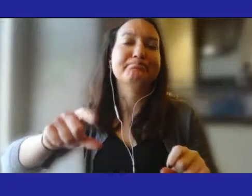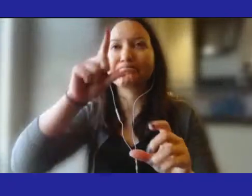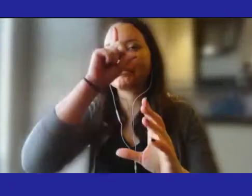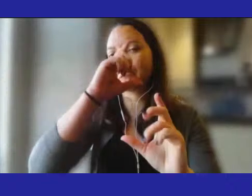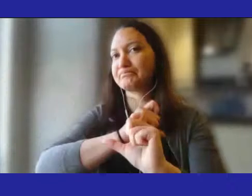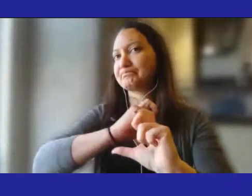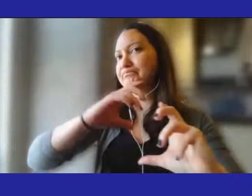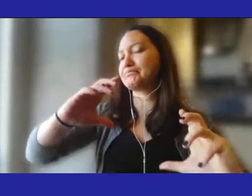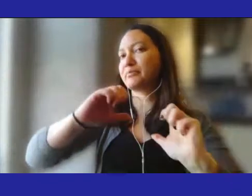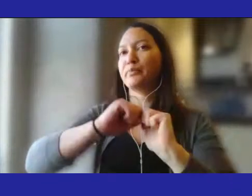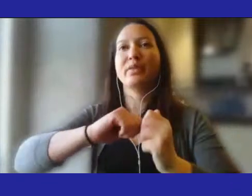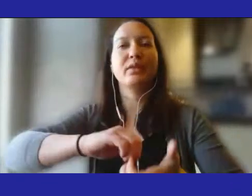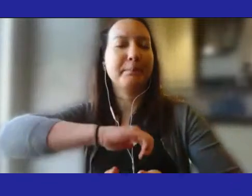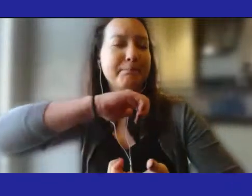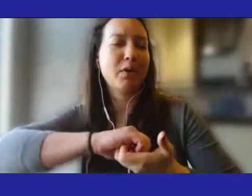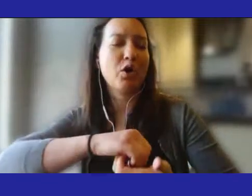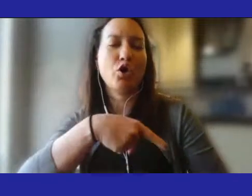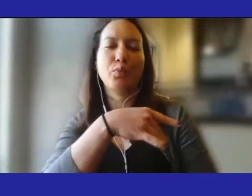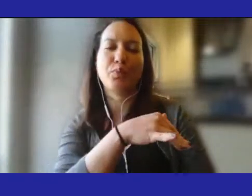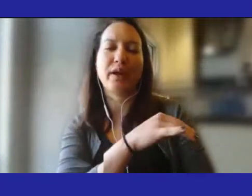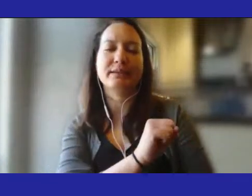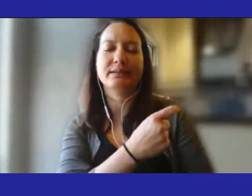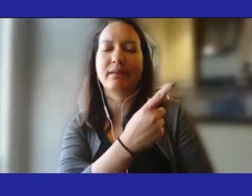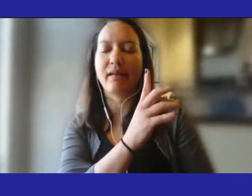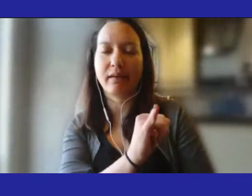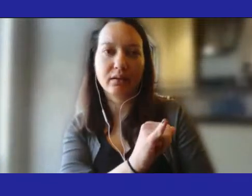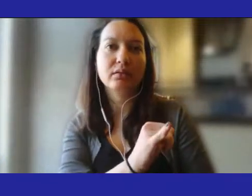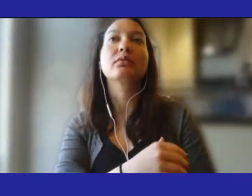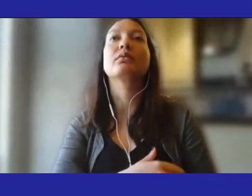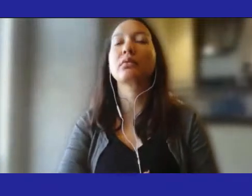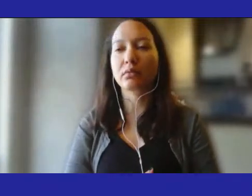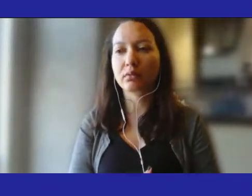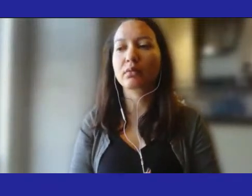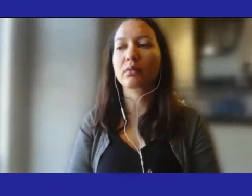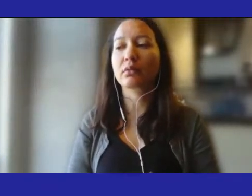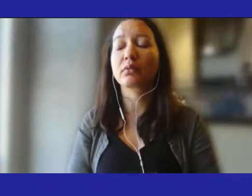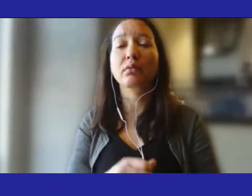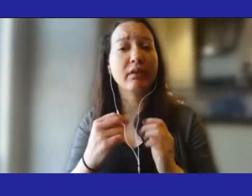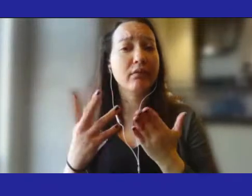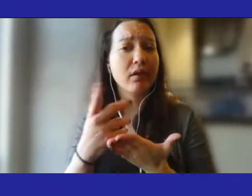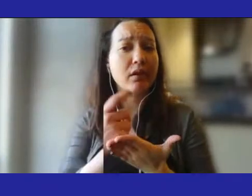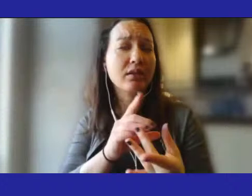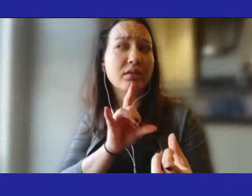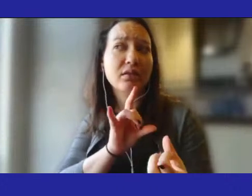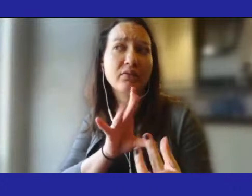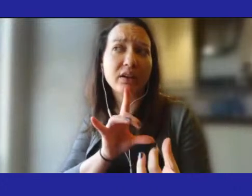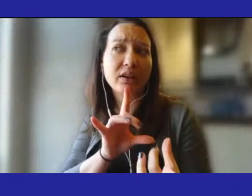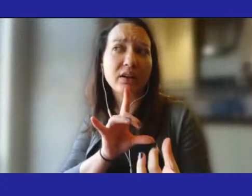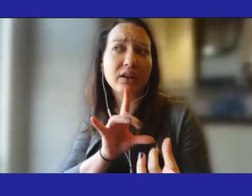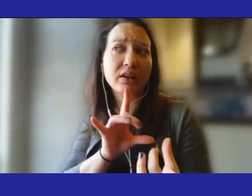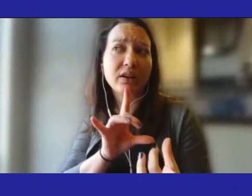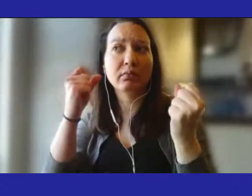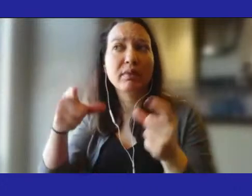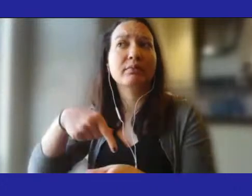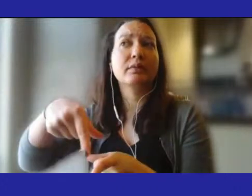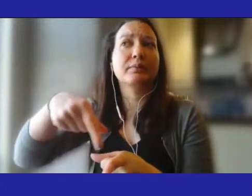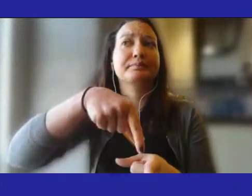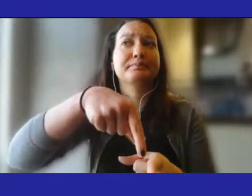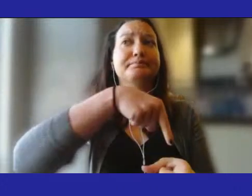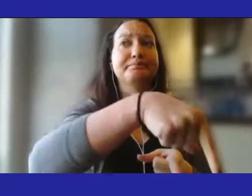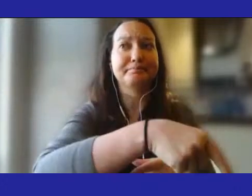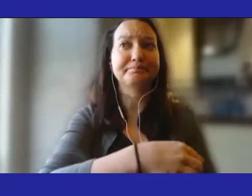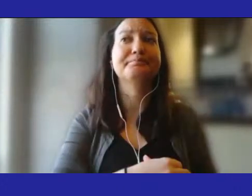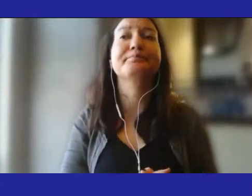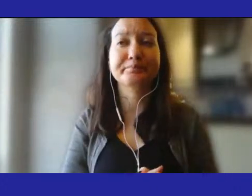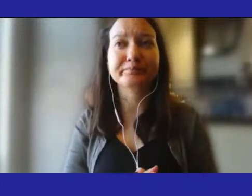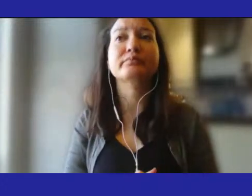partnership with Press Ganey, so that we are able to collect feedback from multiple methods or modes.